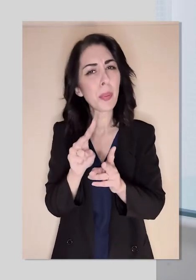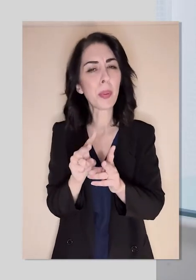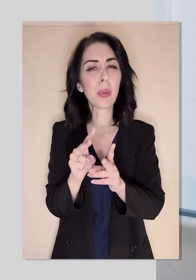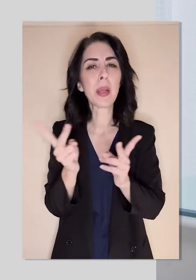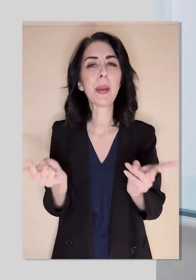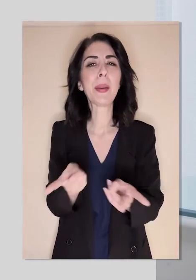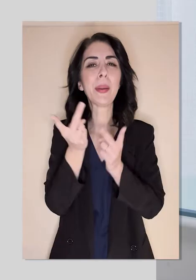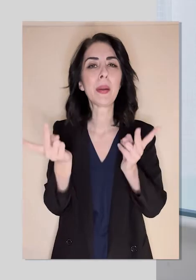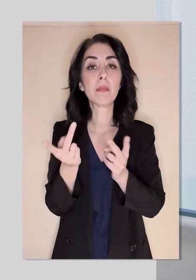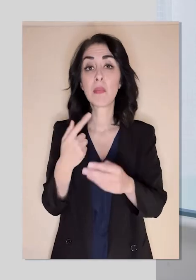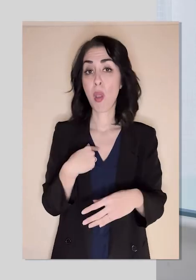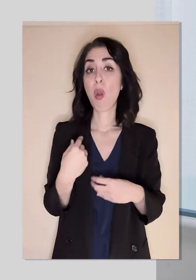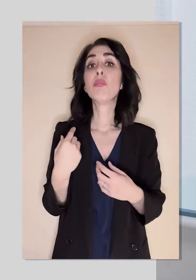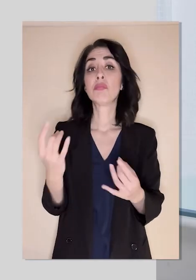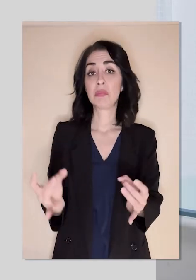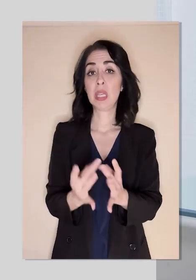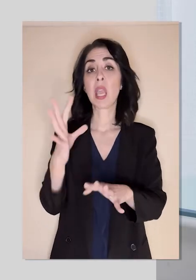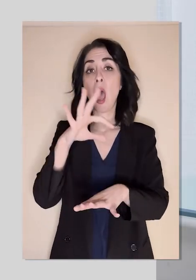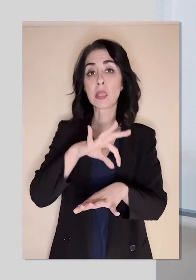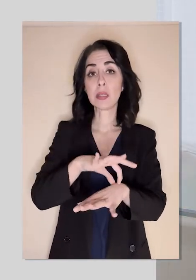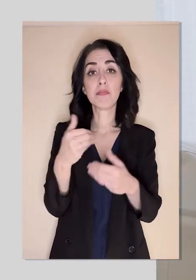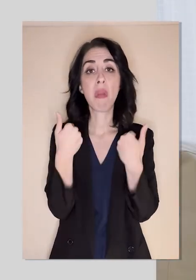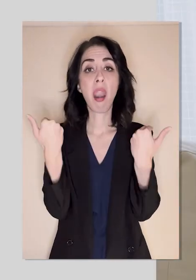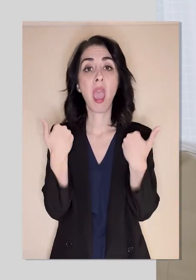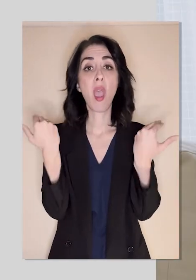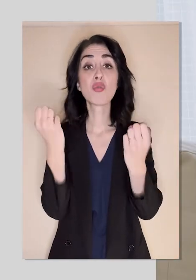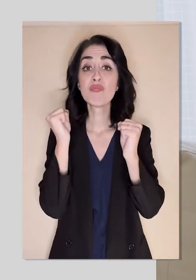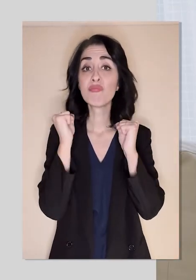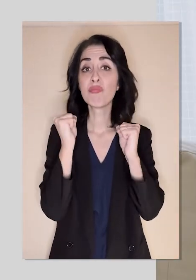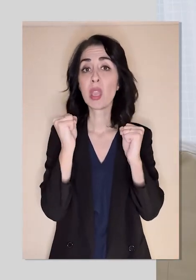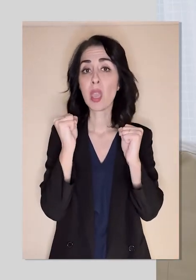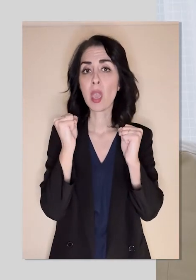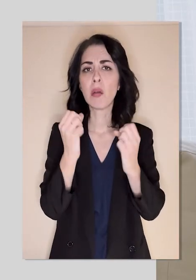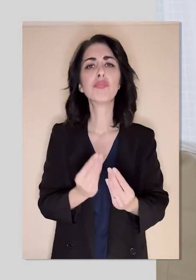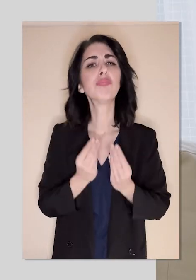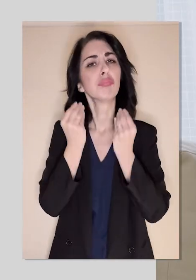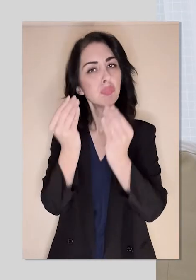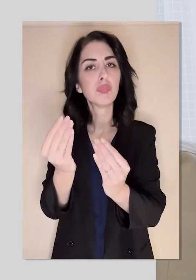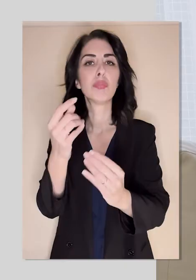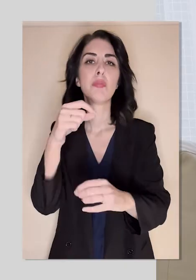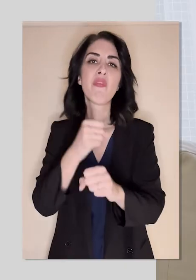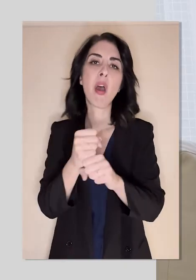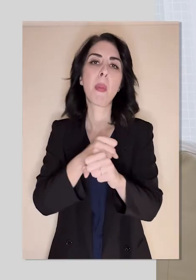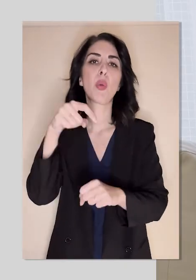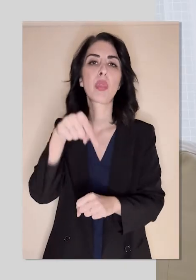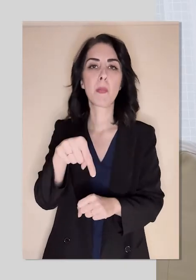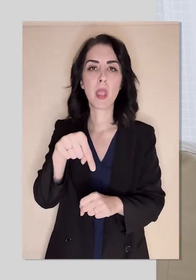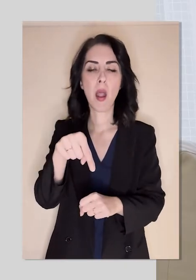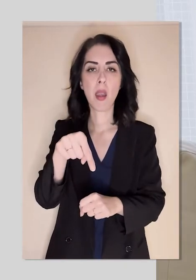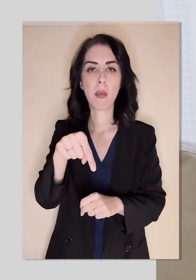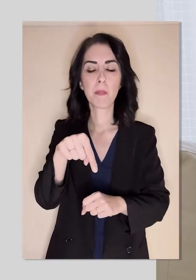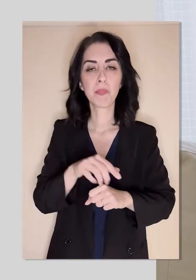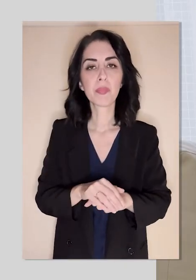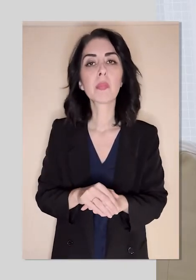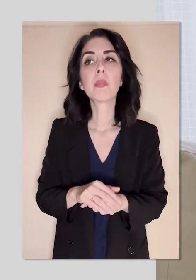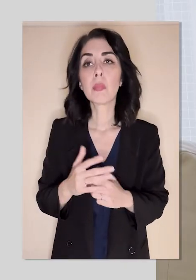to a younger, healthy person who has migraine. Every single attack should be treated, and